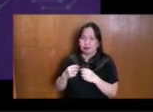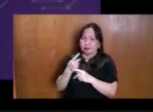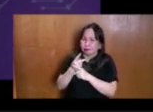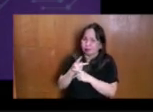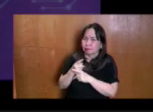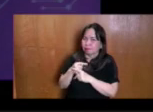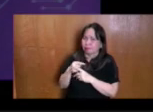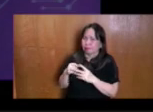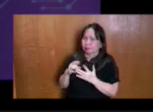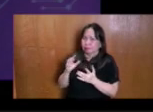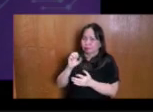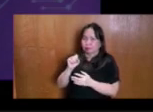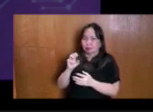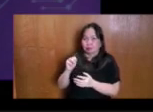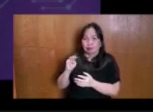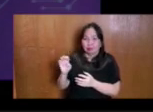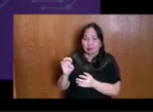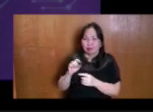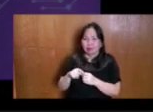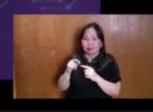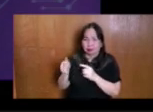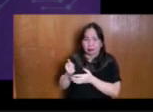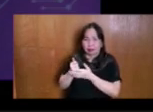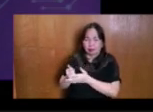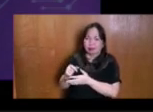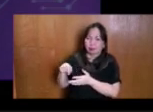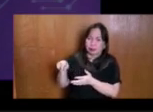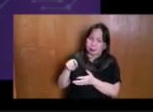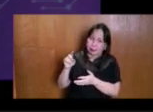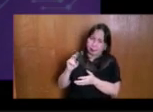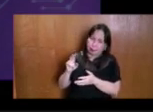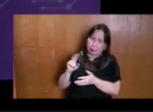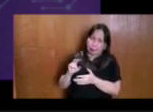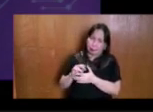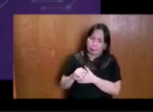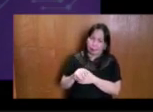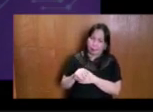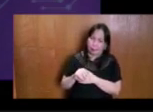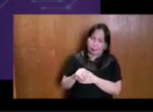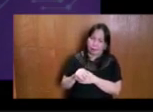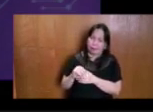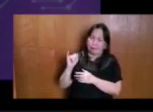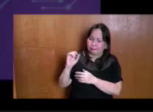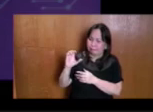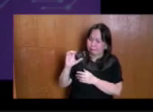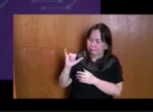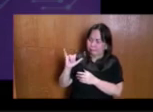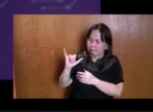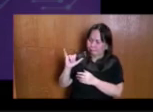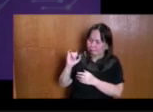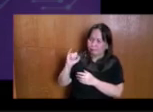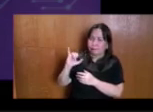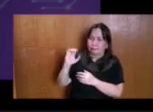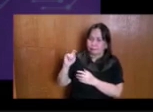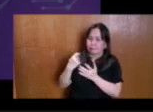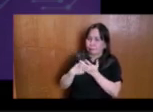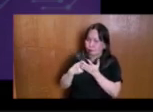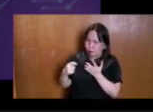SMEs. You'll be able to really help them with ICT tools, including AI.